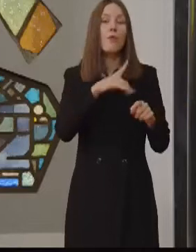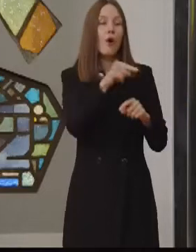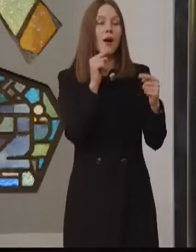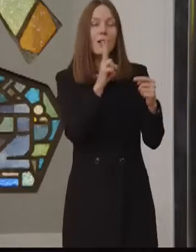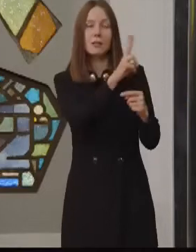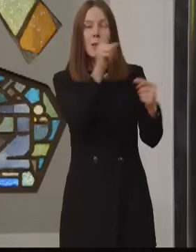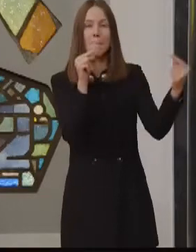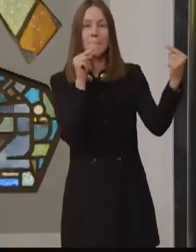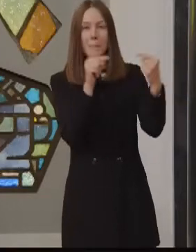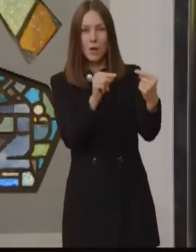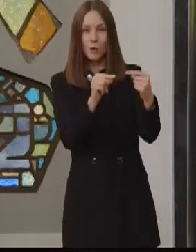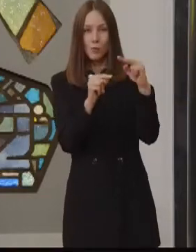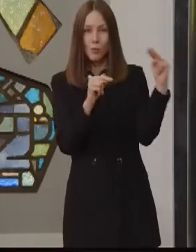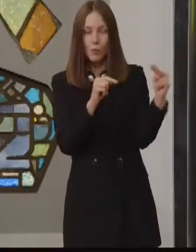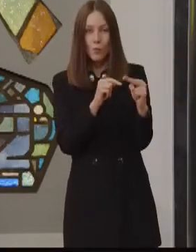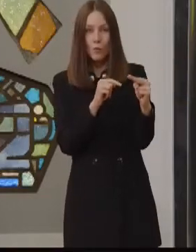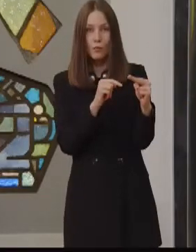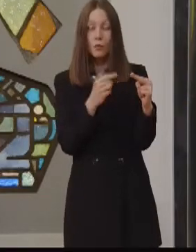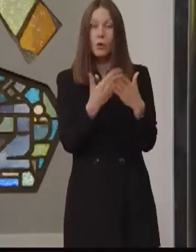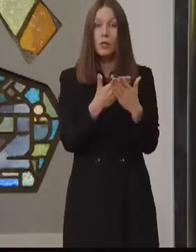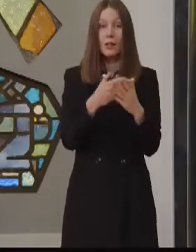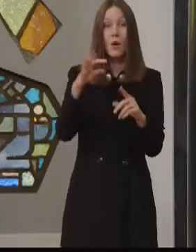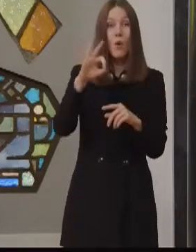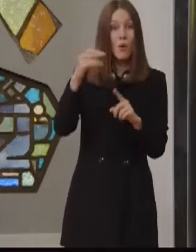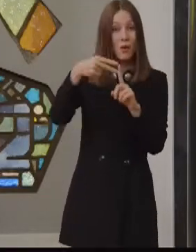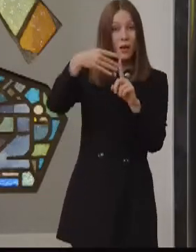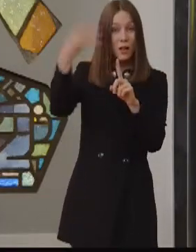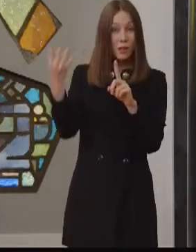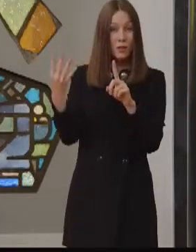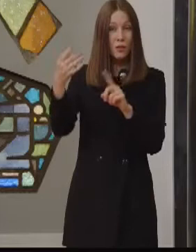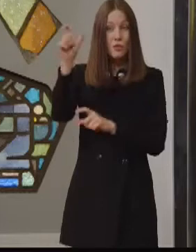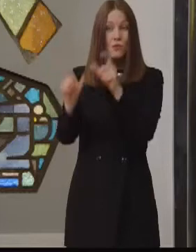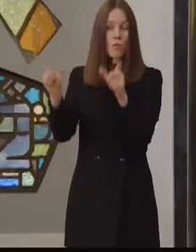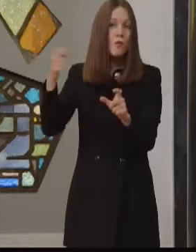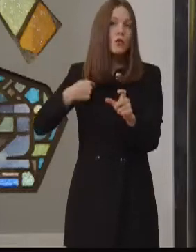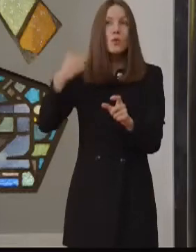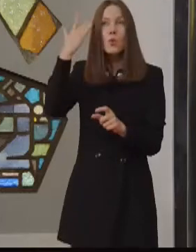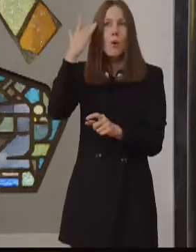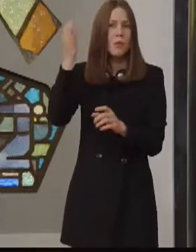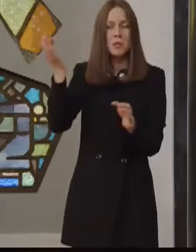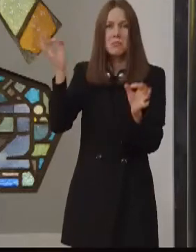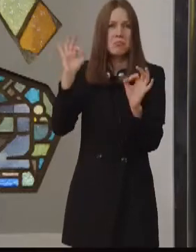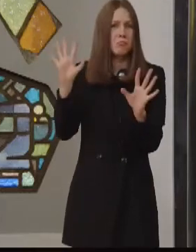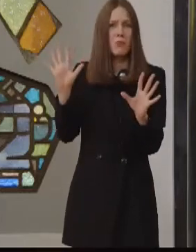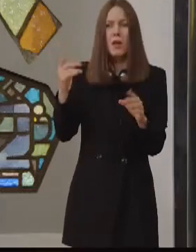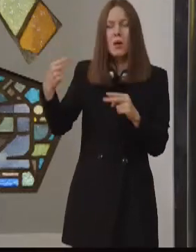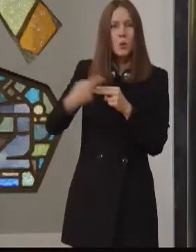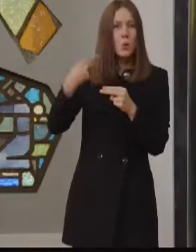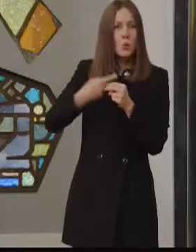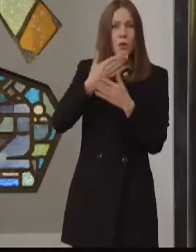I was the one who was rather hostile to LGBT persons because I did not have